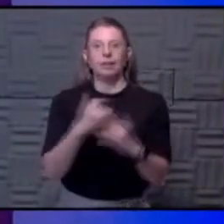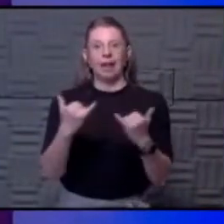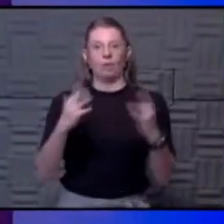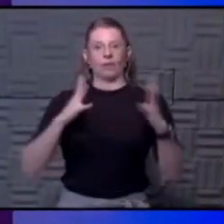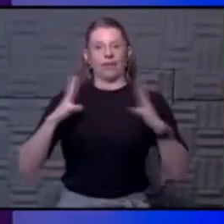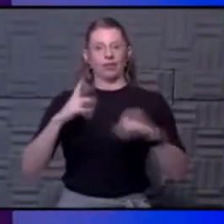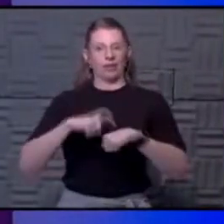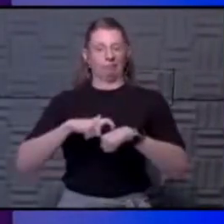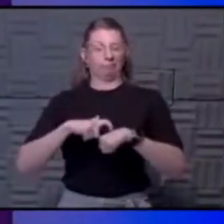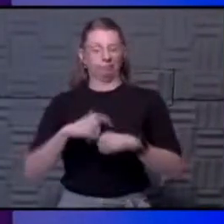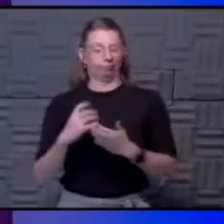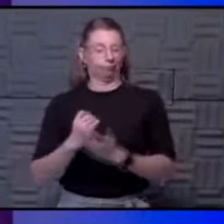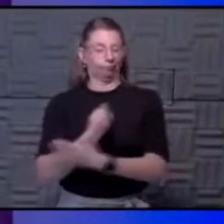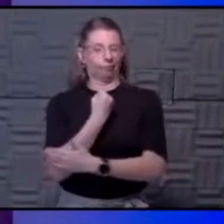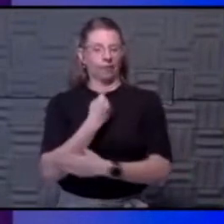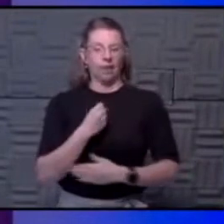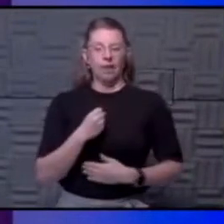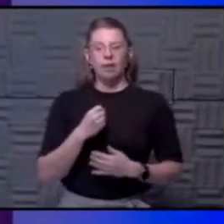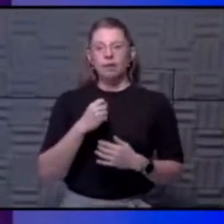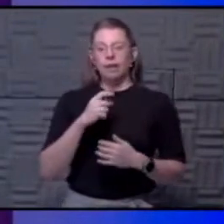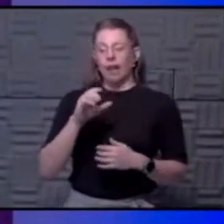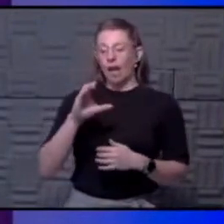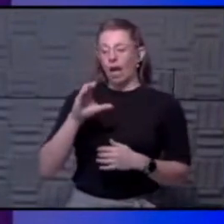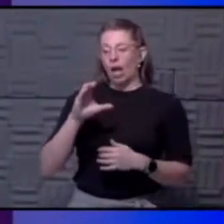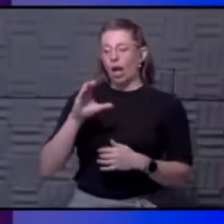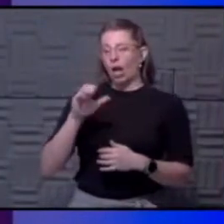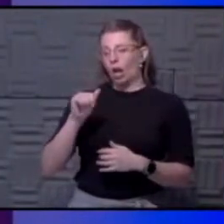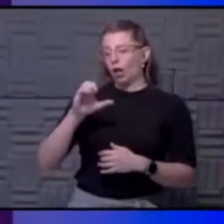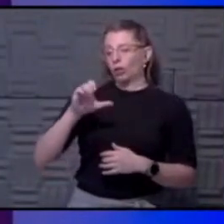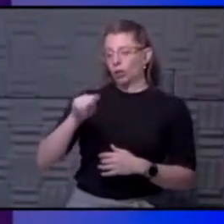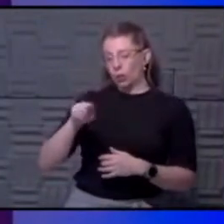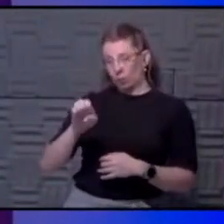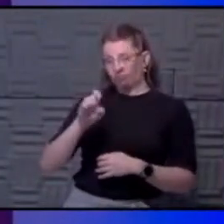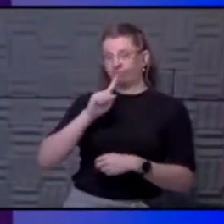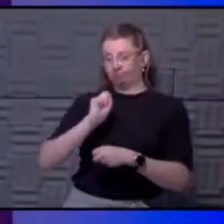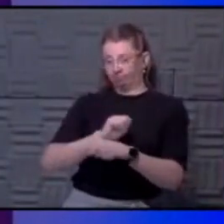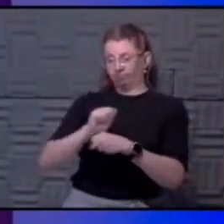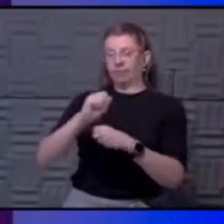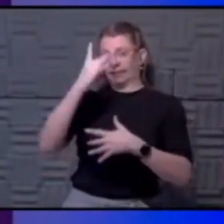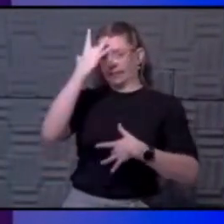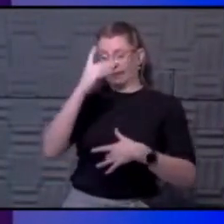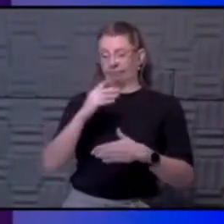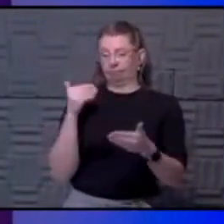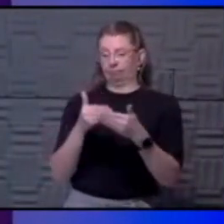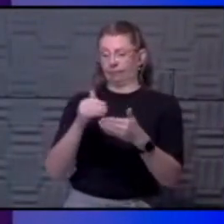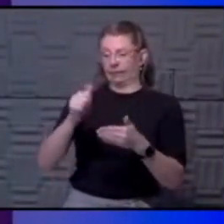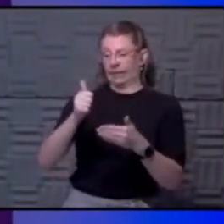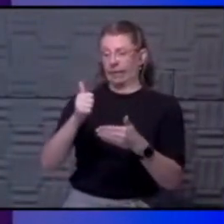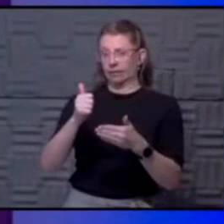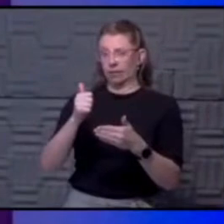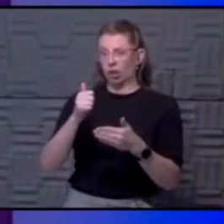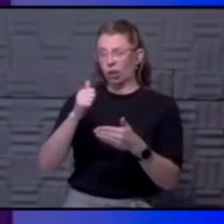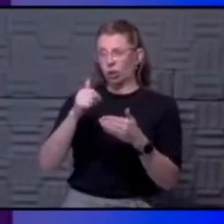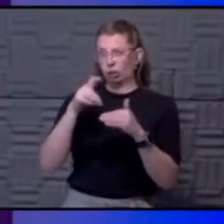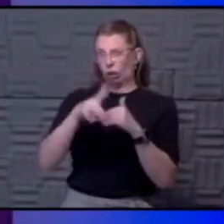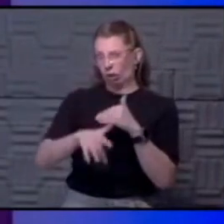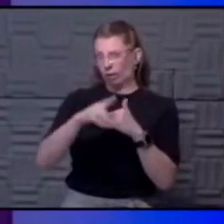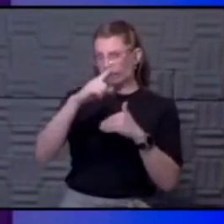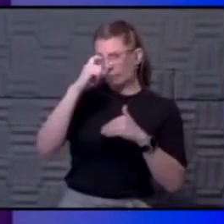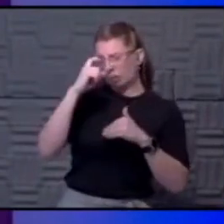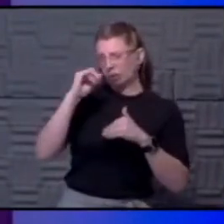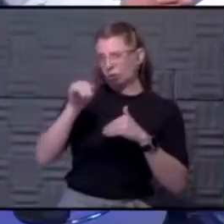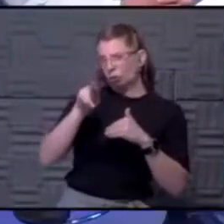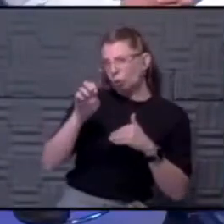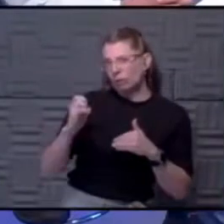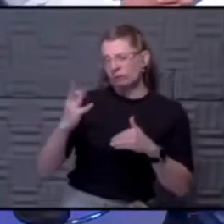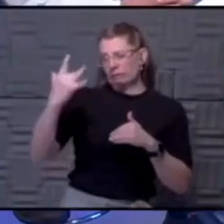time. actual acute numbers close to 10. It's been some time. It's probably been since early summer. That's probably a June I number. was